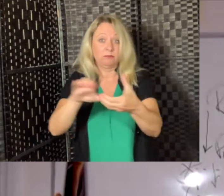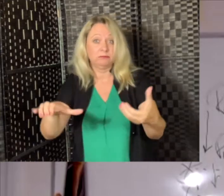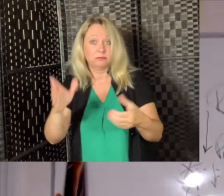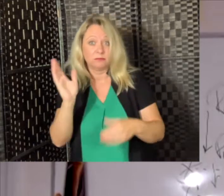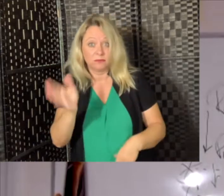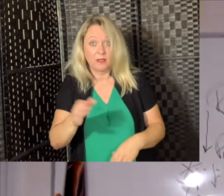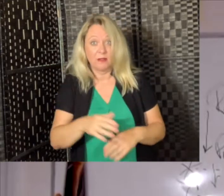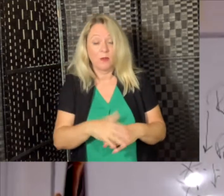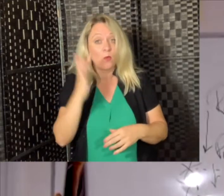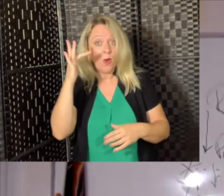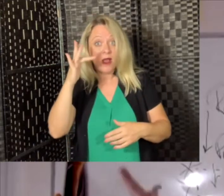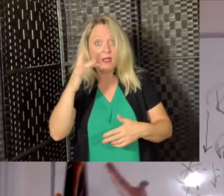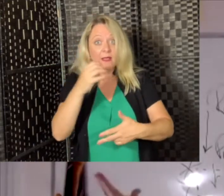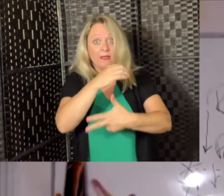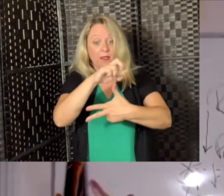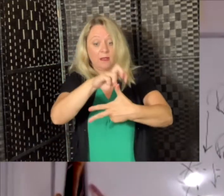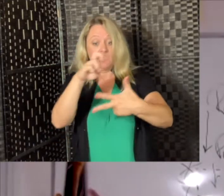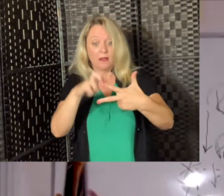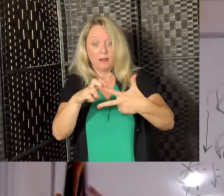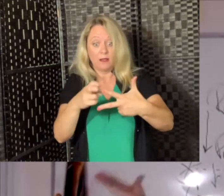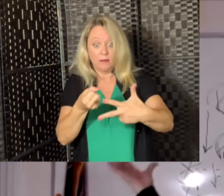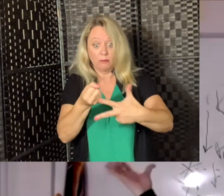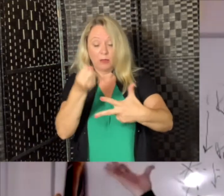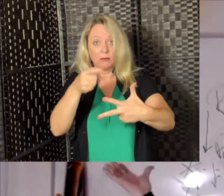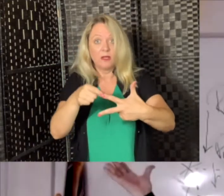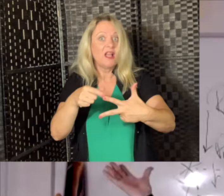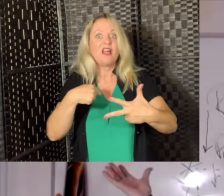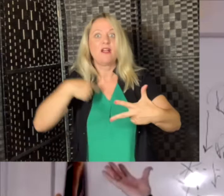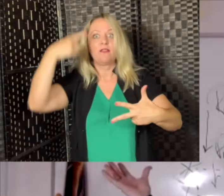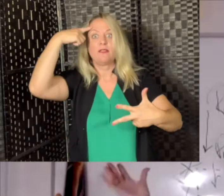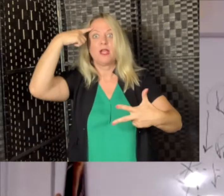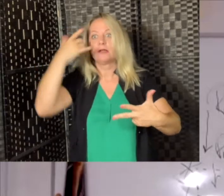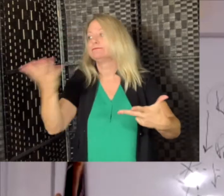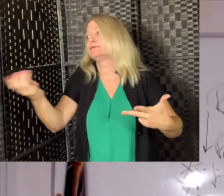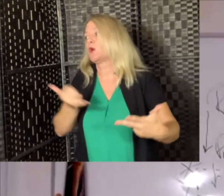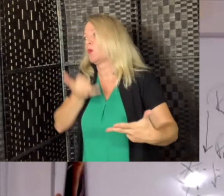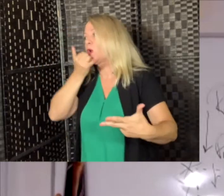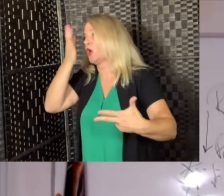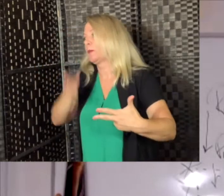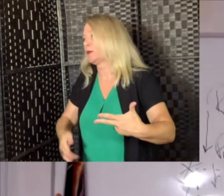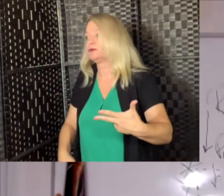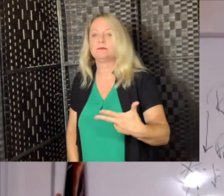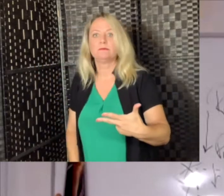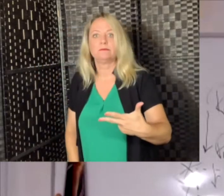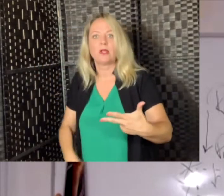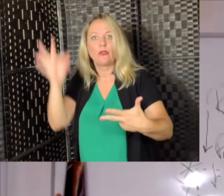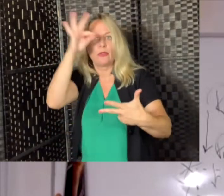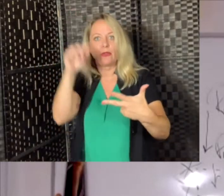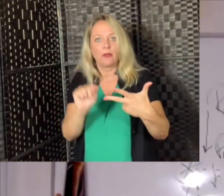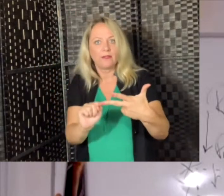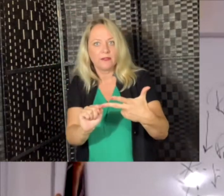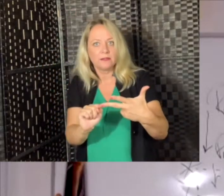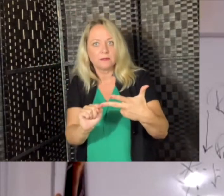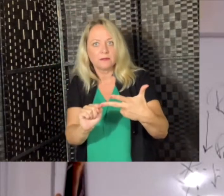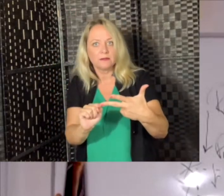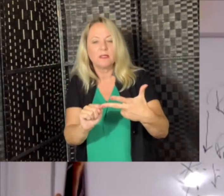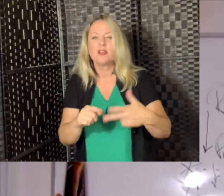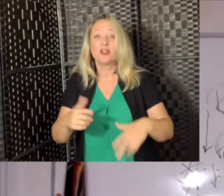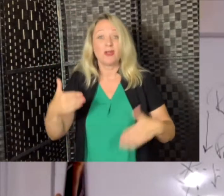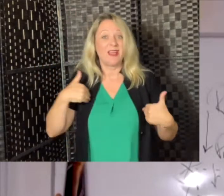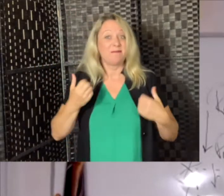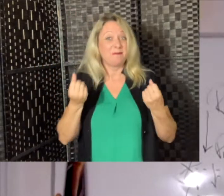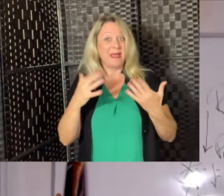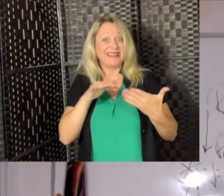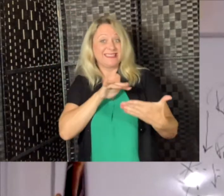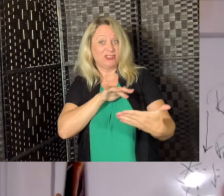struggle stage and they say something's wrong person. And there was a study, multiple actually,